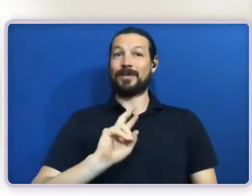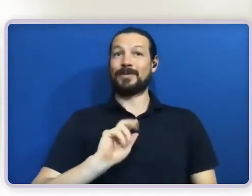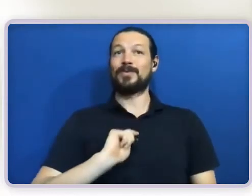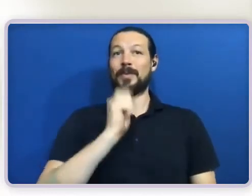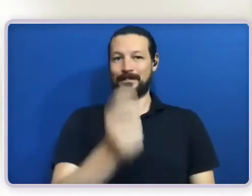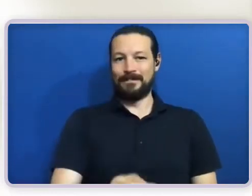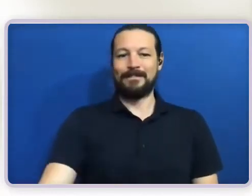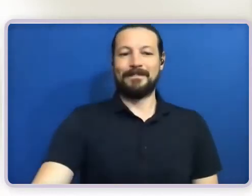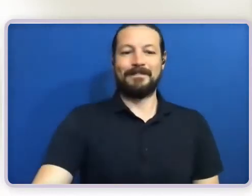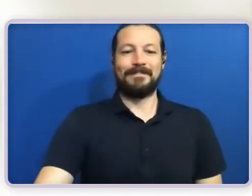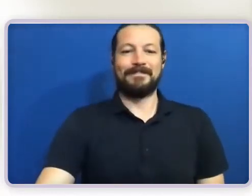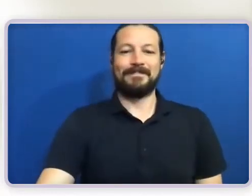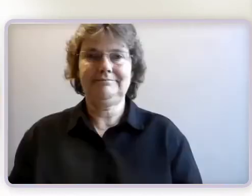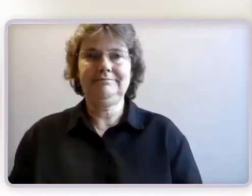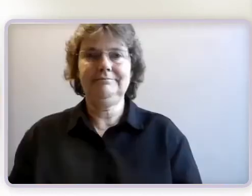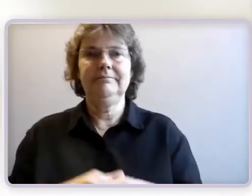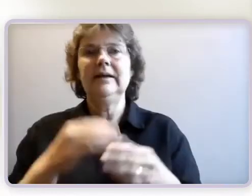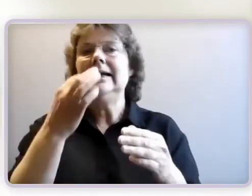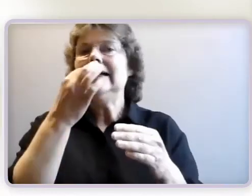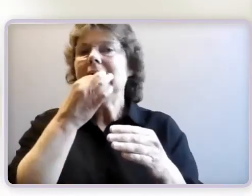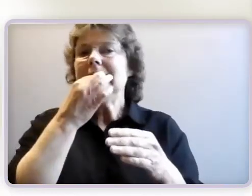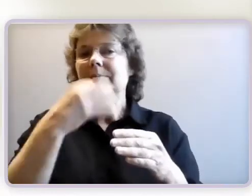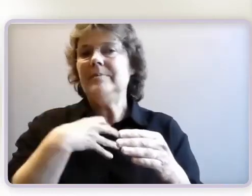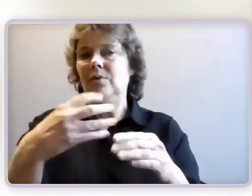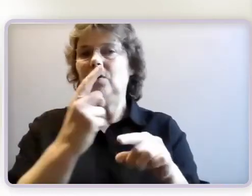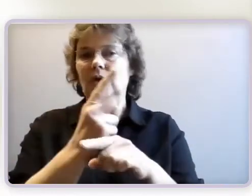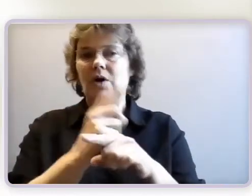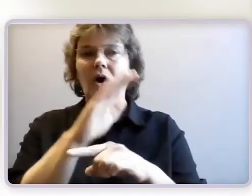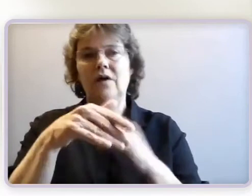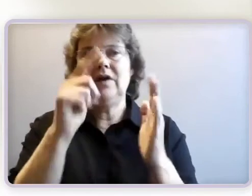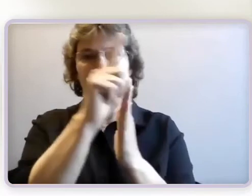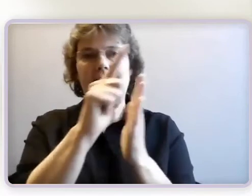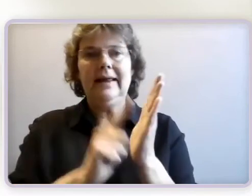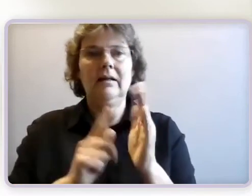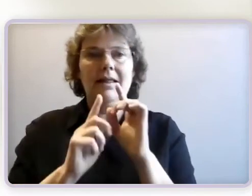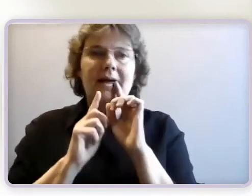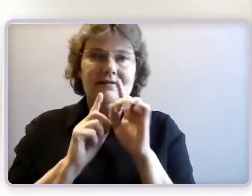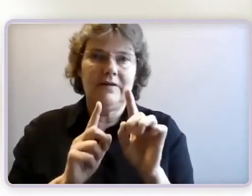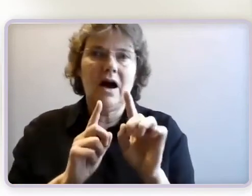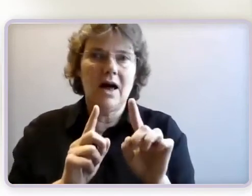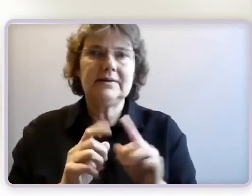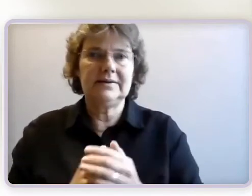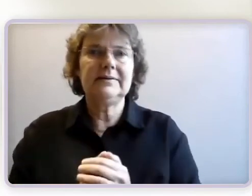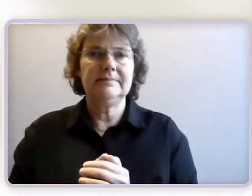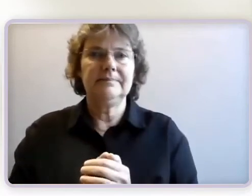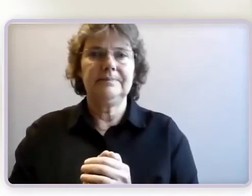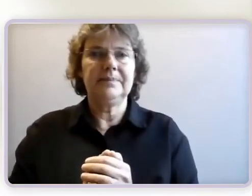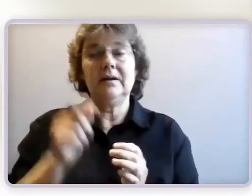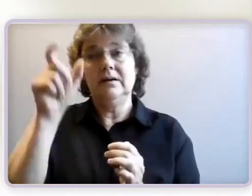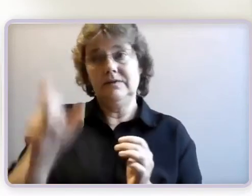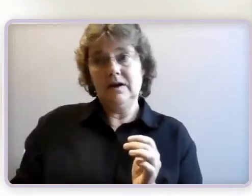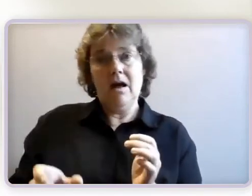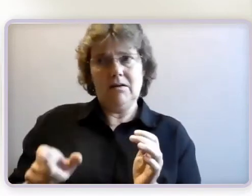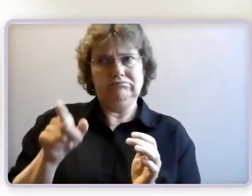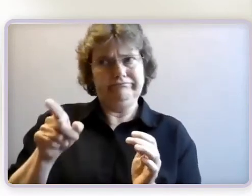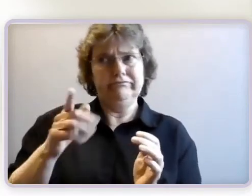Just talk a bit about legal advice. So if a client wants legal advice about how to